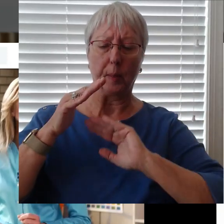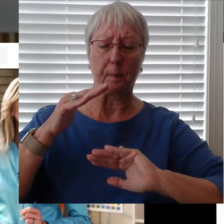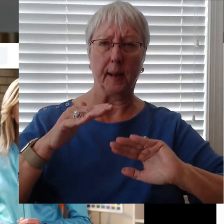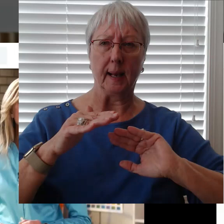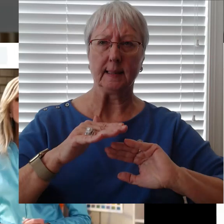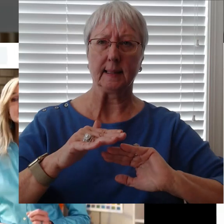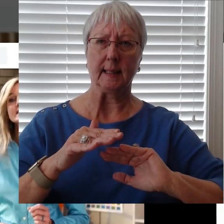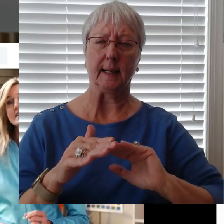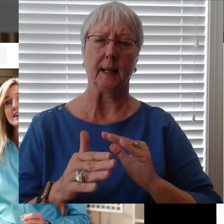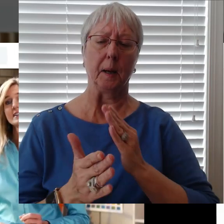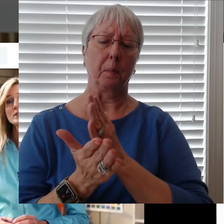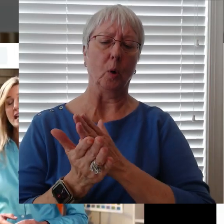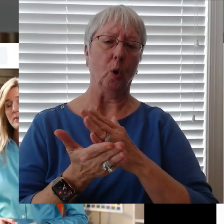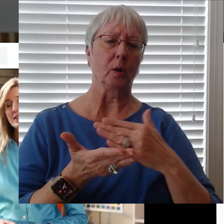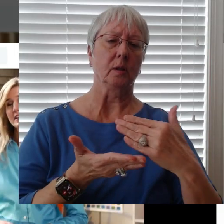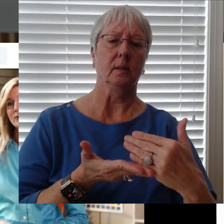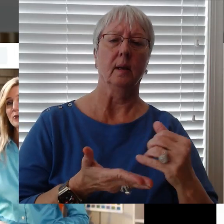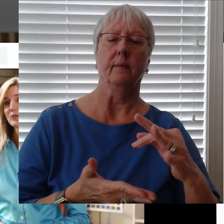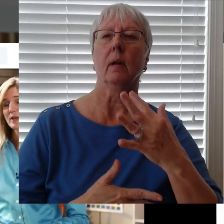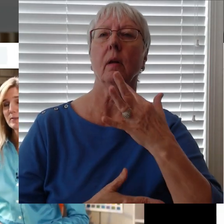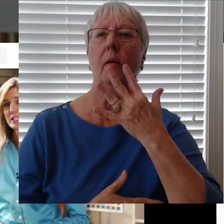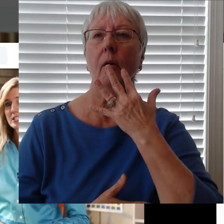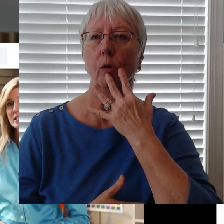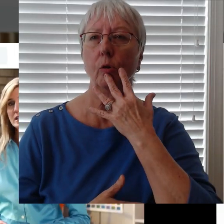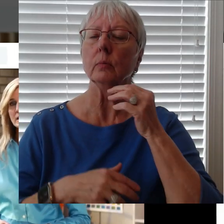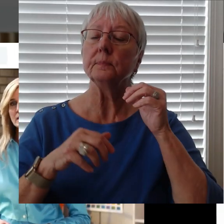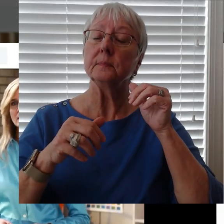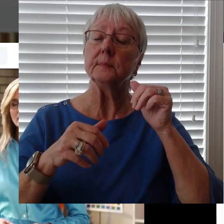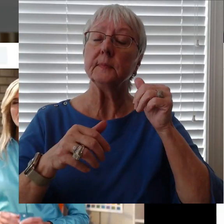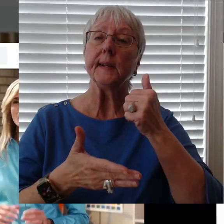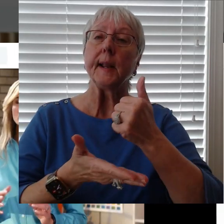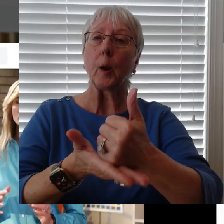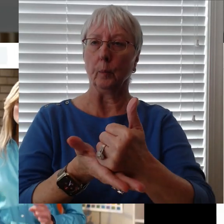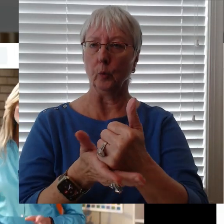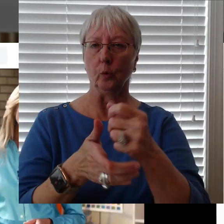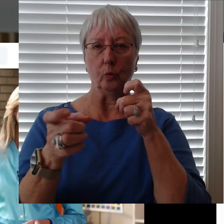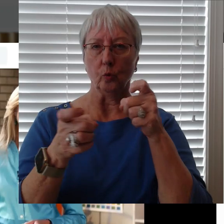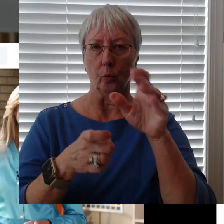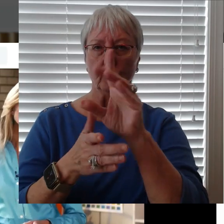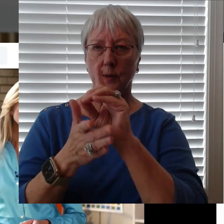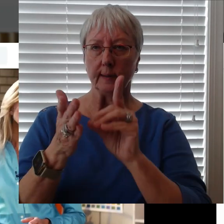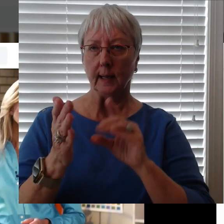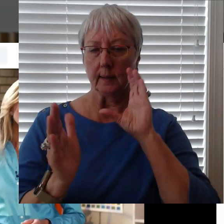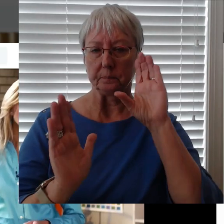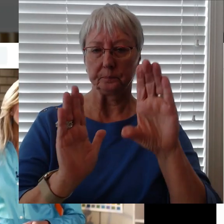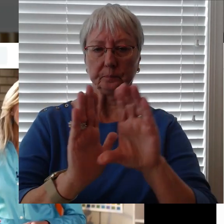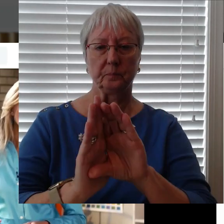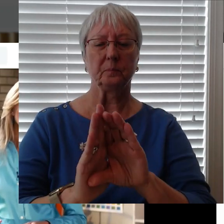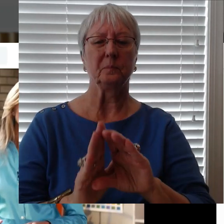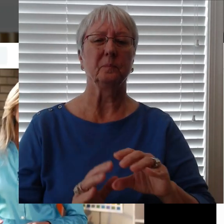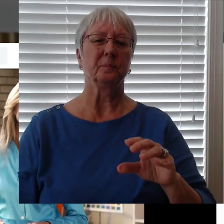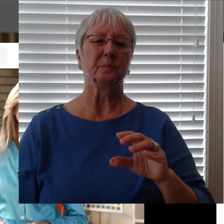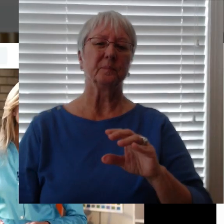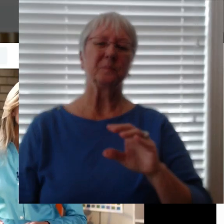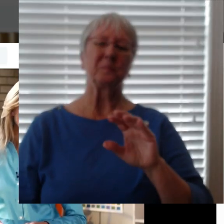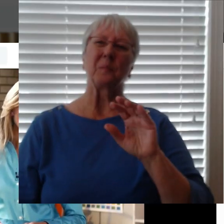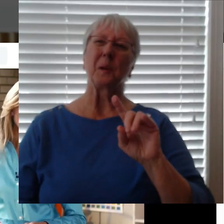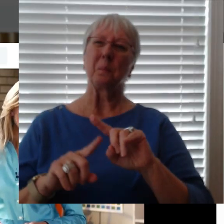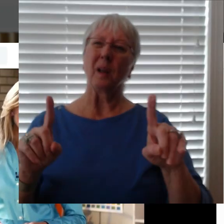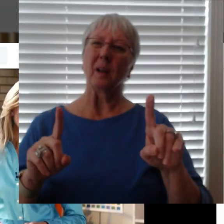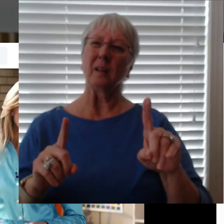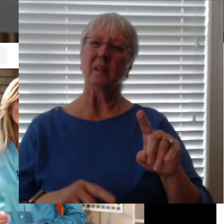help you control and design what's happening in the world of your image. But to explain the elements of a single color would be difficult